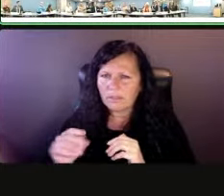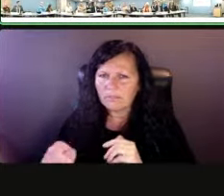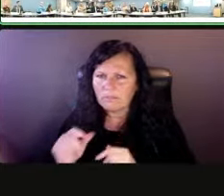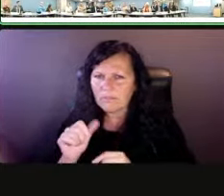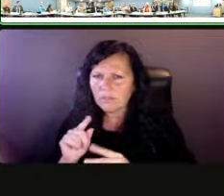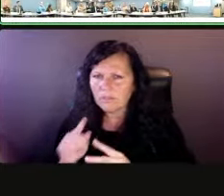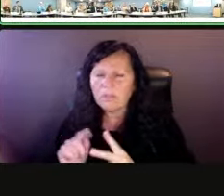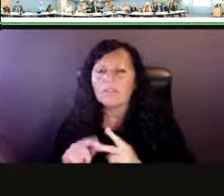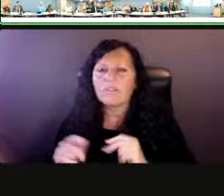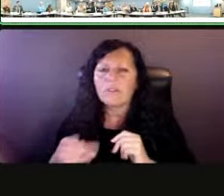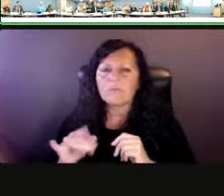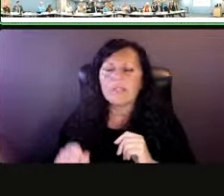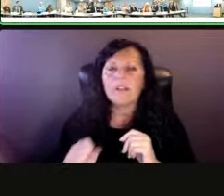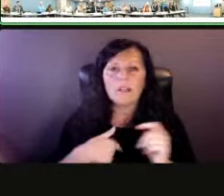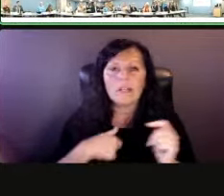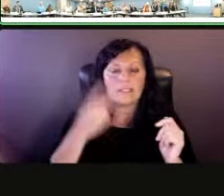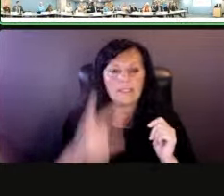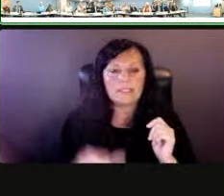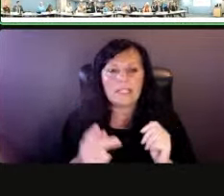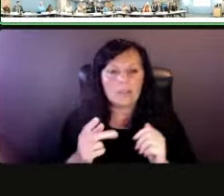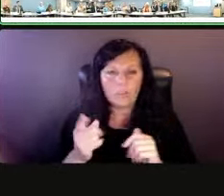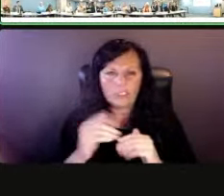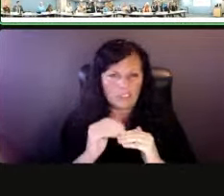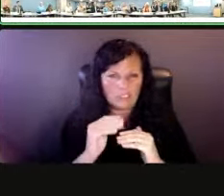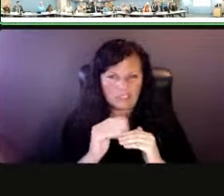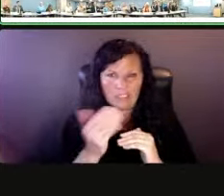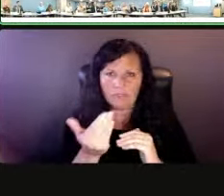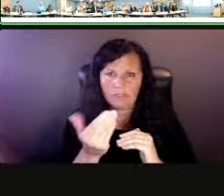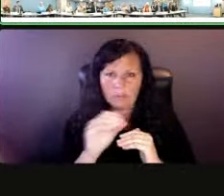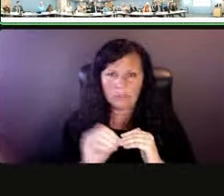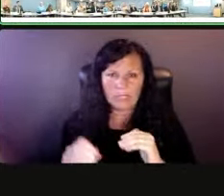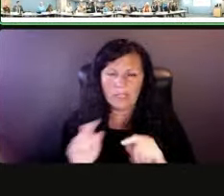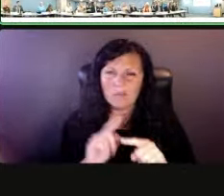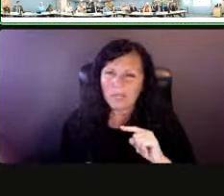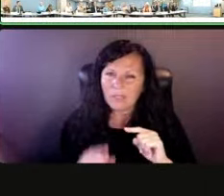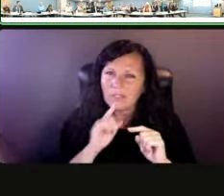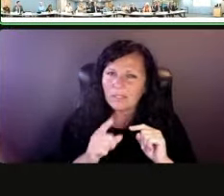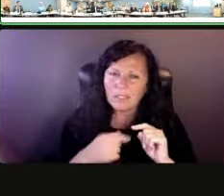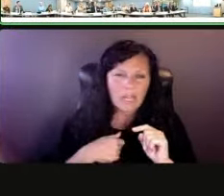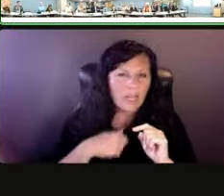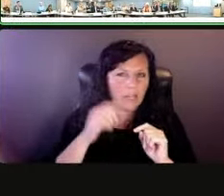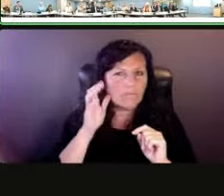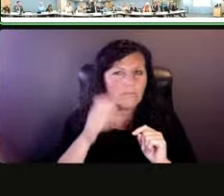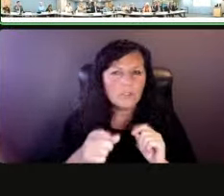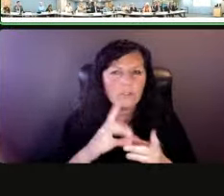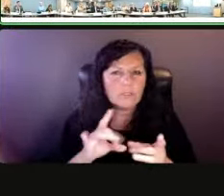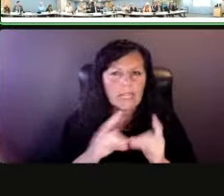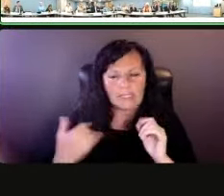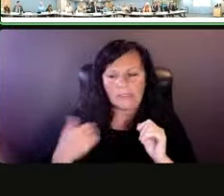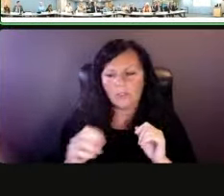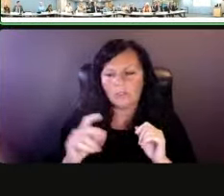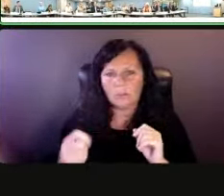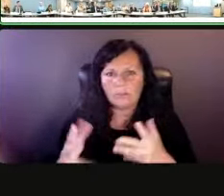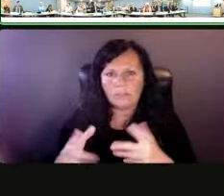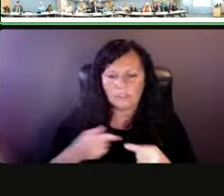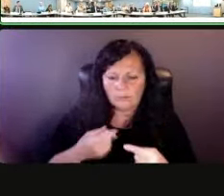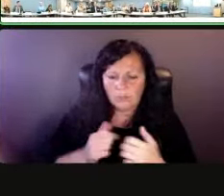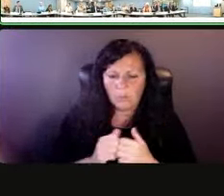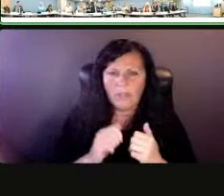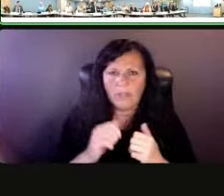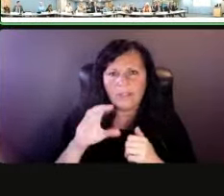recommendations, we're just barely above the 15%. But practically speaking, I heard you say that in October, we struggled with cash flow. And maybe